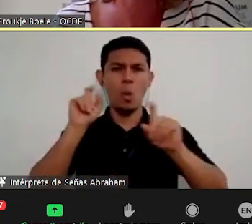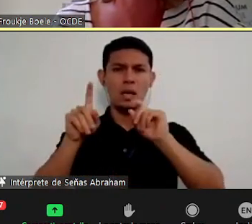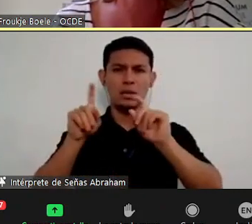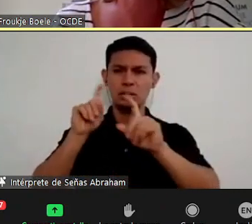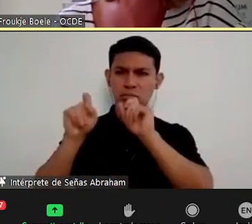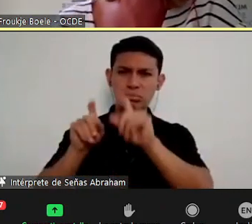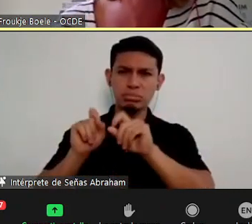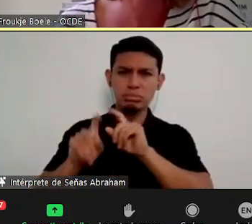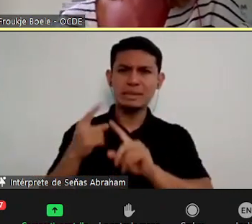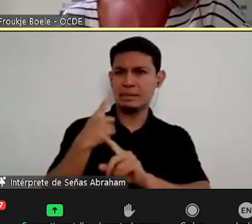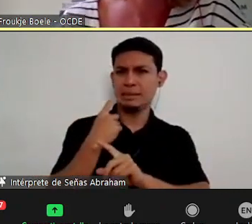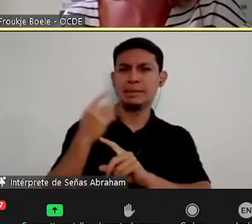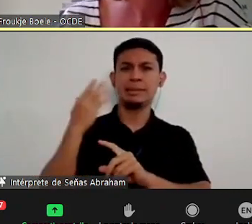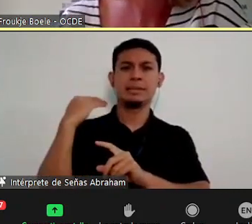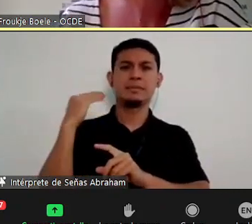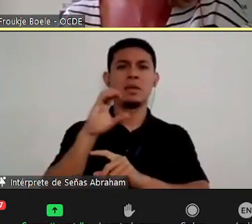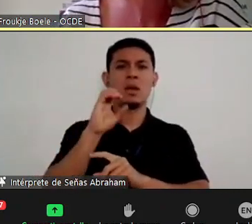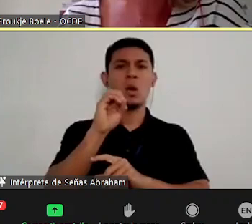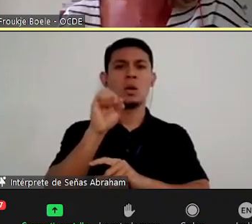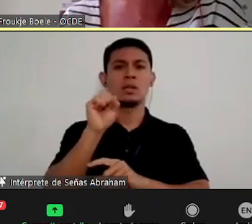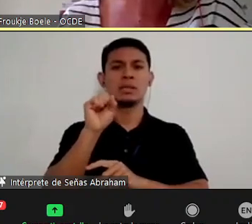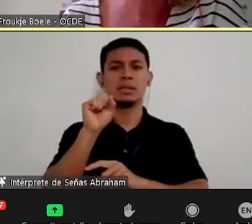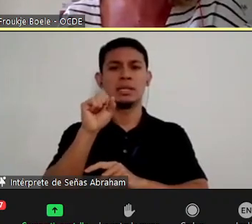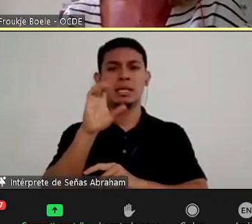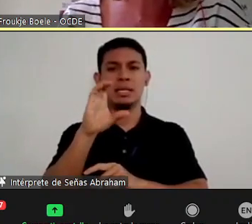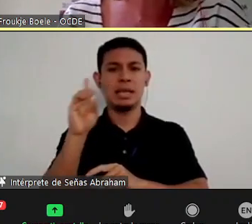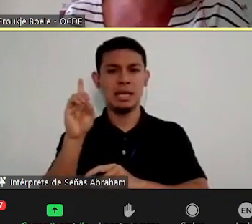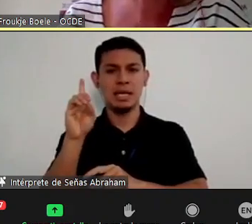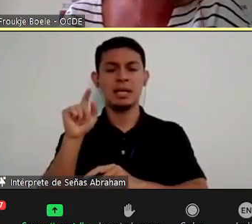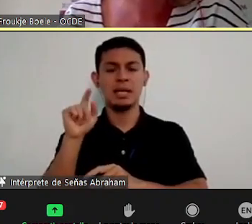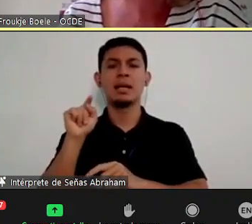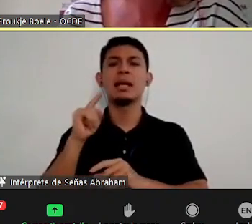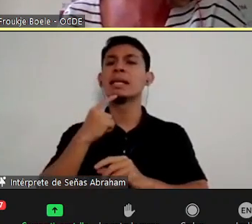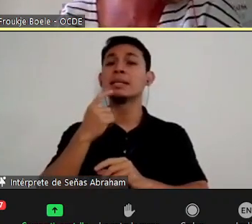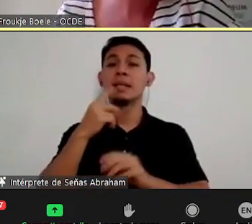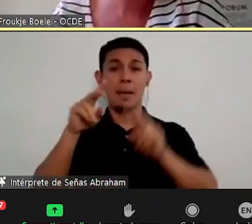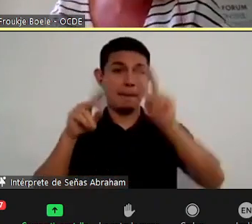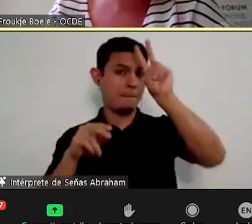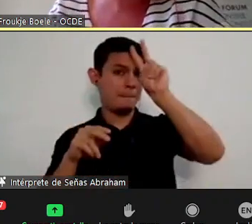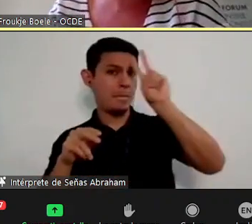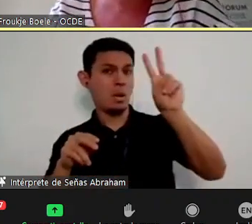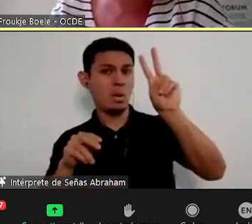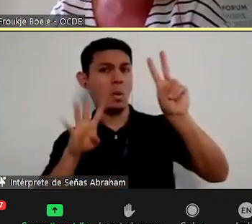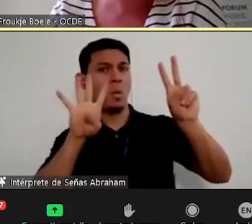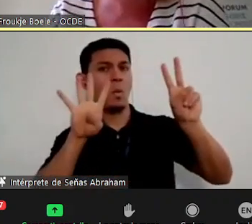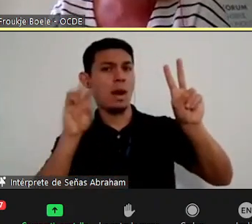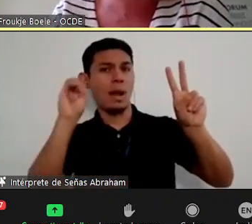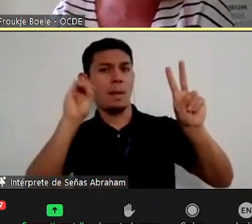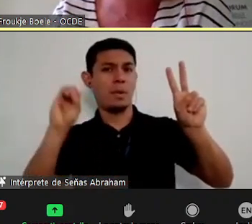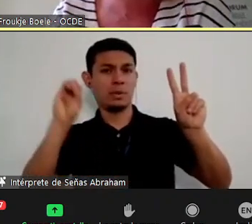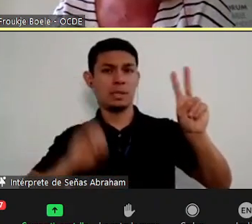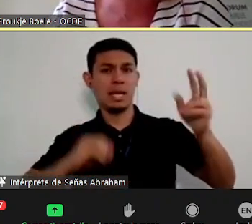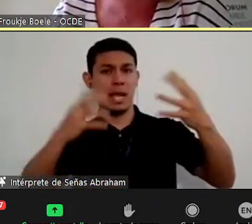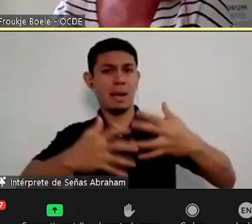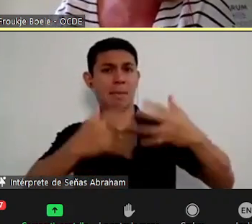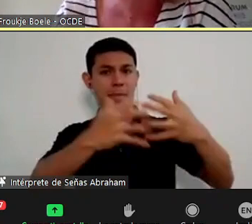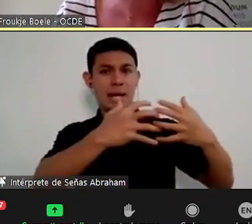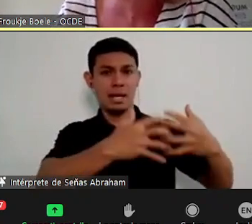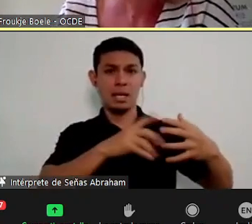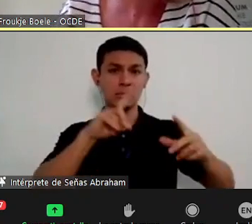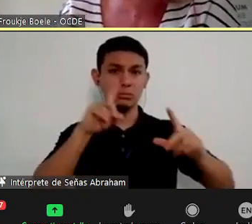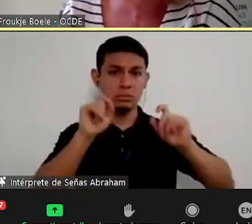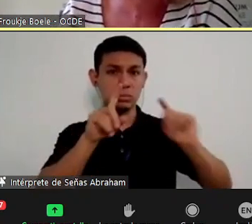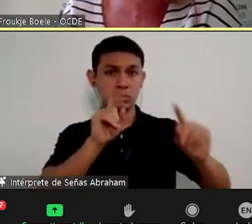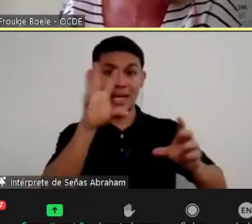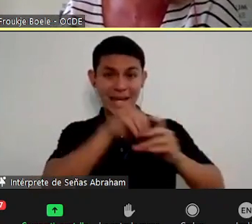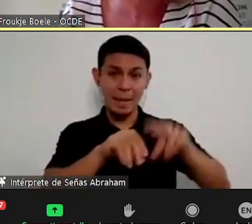a recent survey of oecd it has been uh stated that in peru 40 percent of the